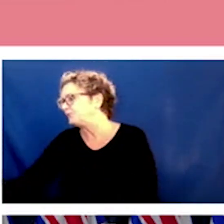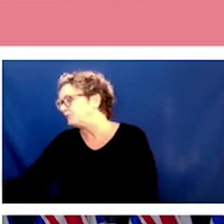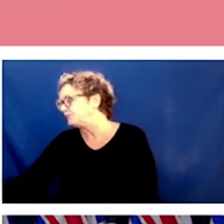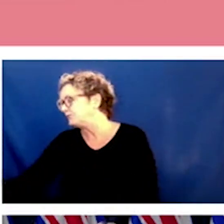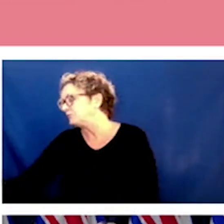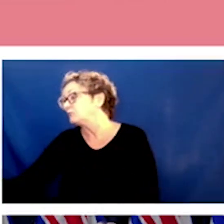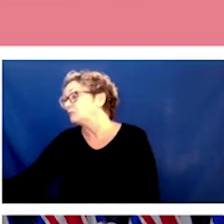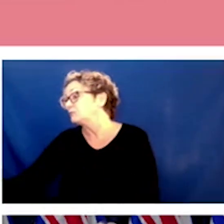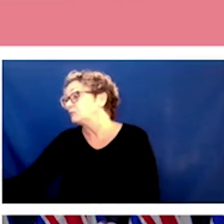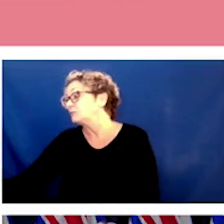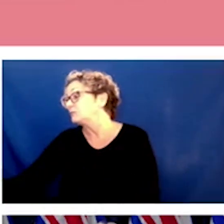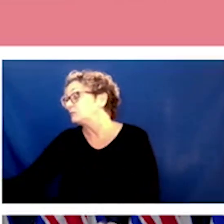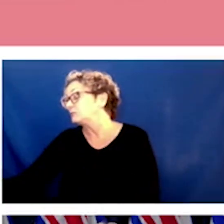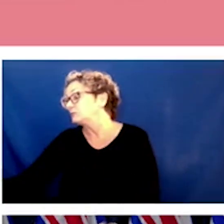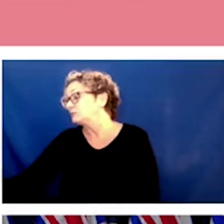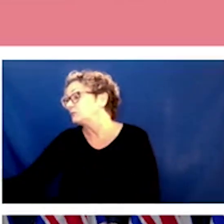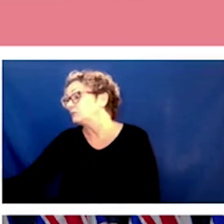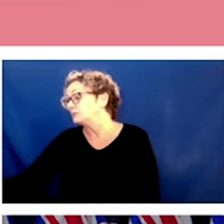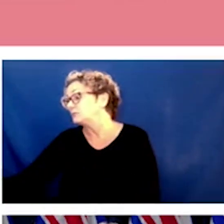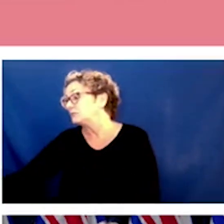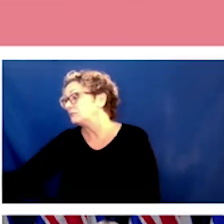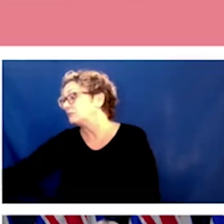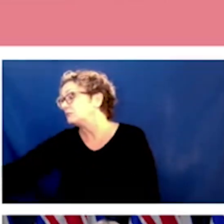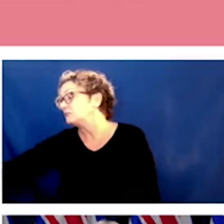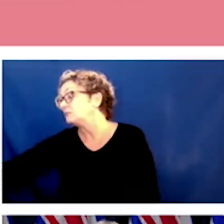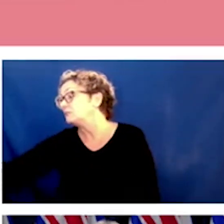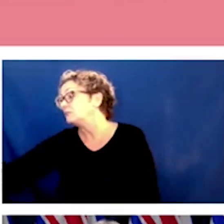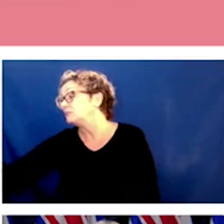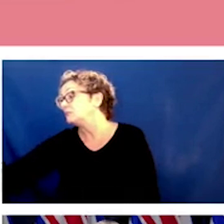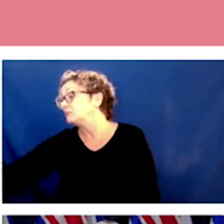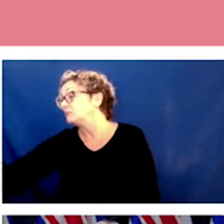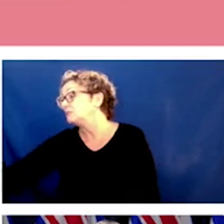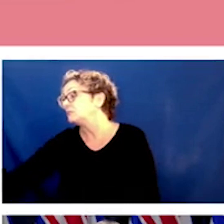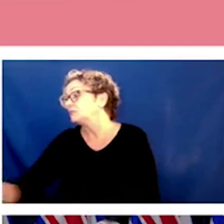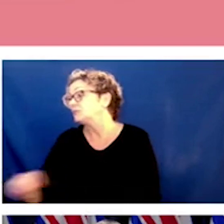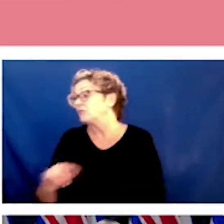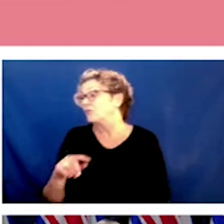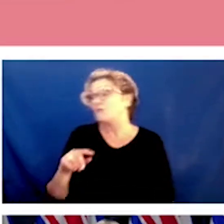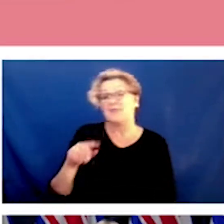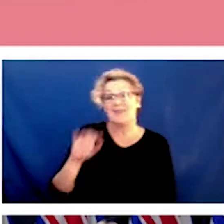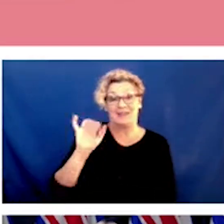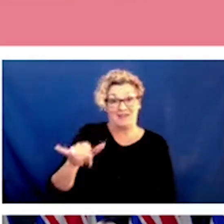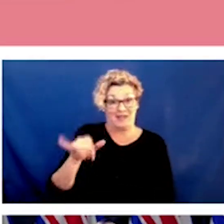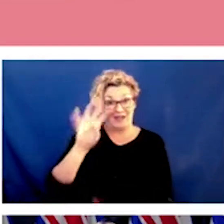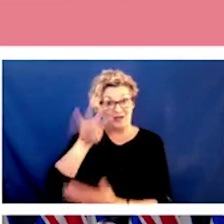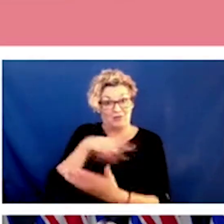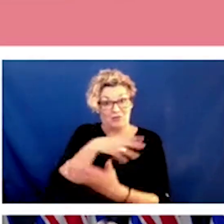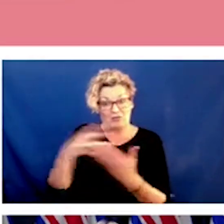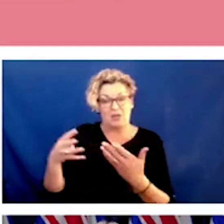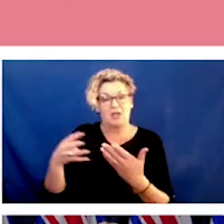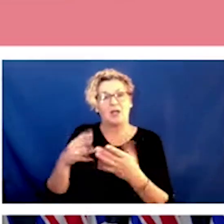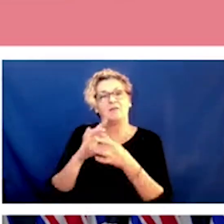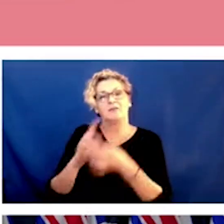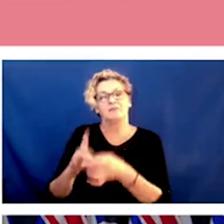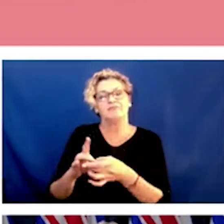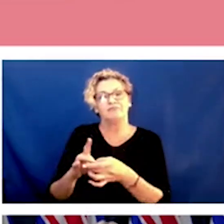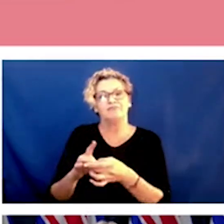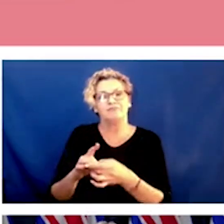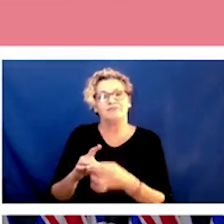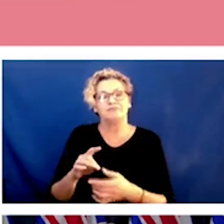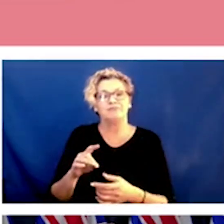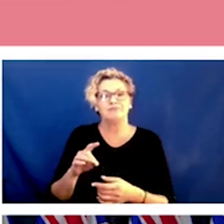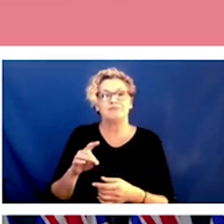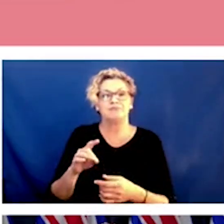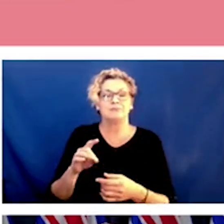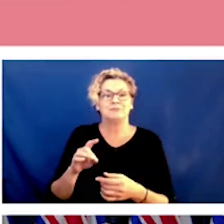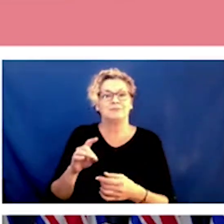And again, those reflect the fact that many of these people are part of an outbreak investigation and are tested because they are in a long-term care